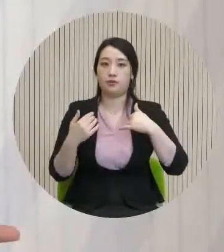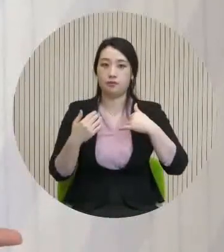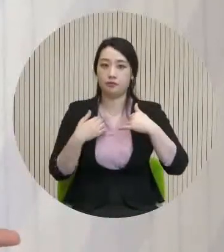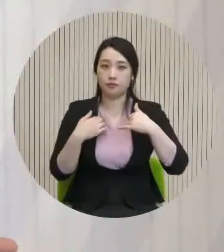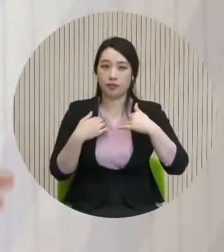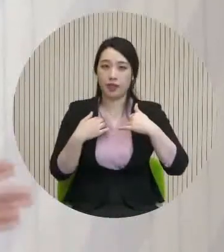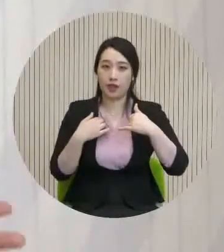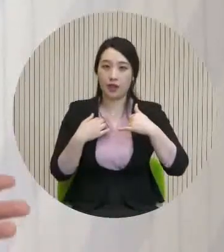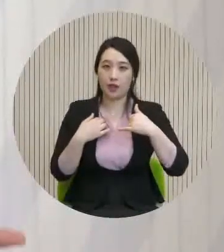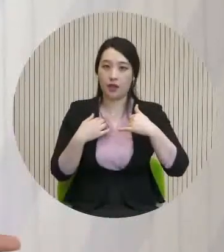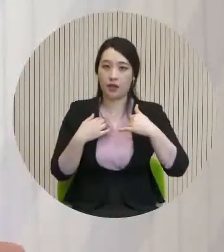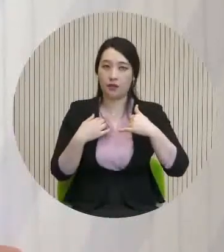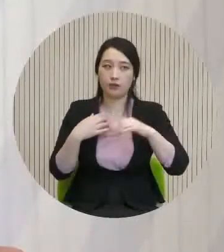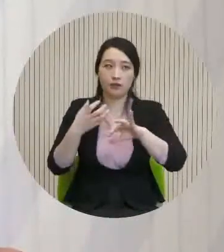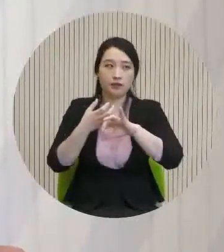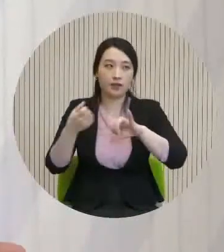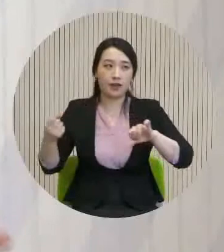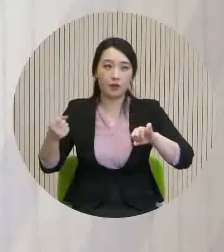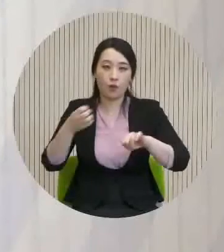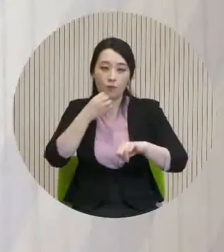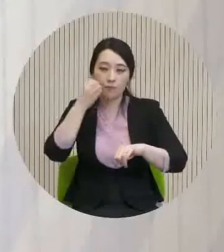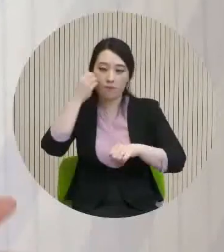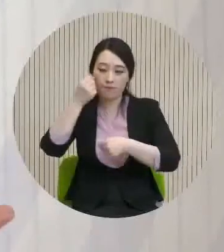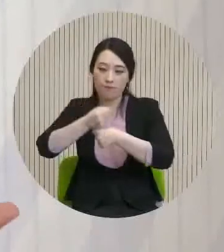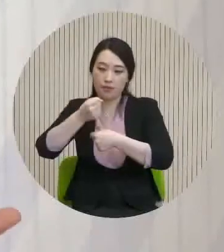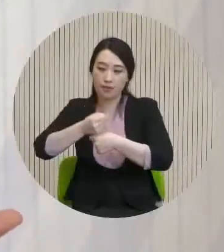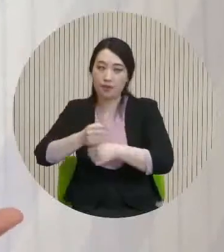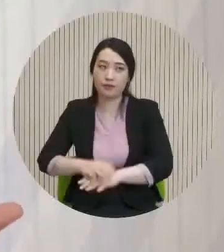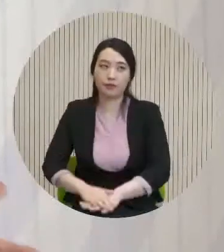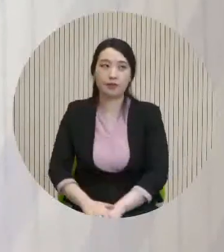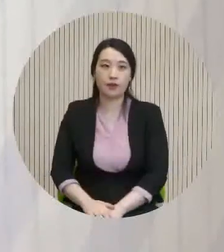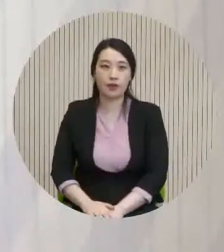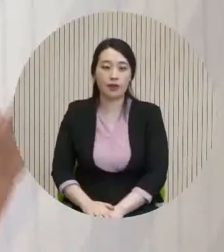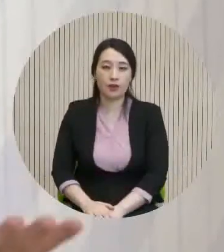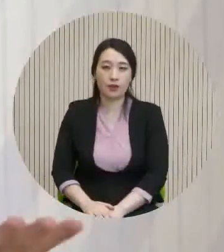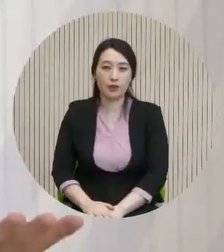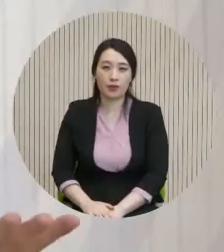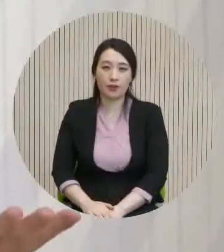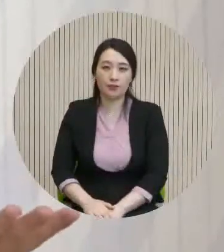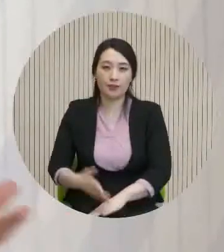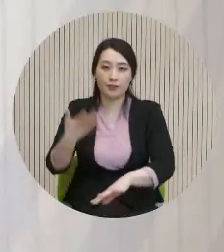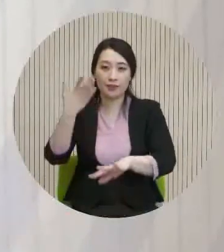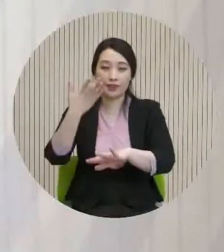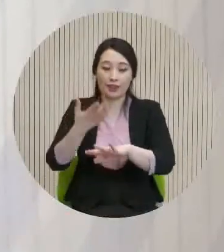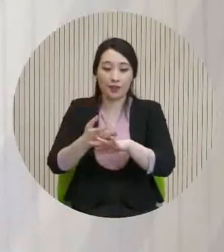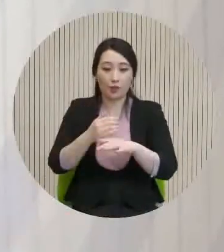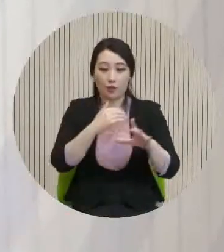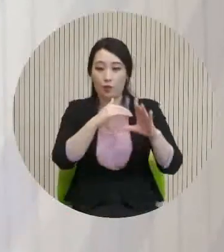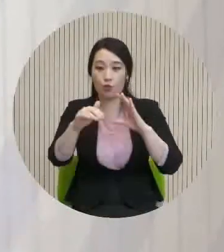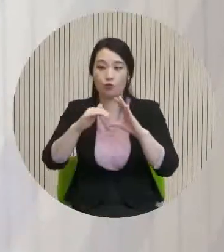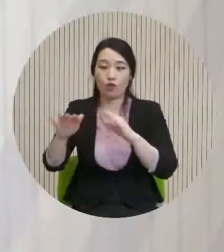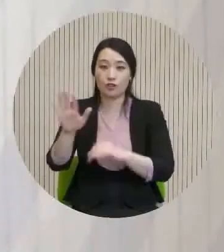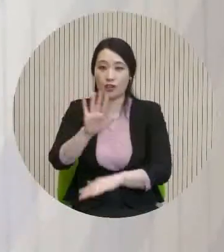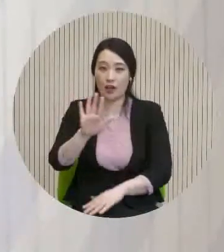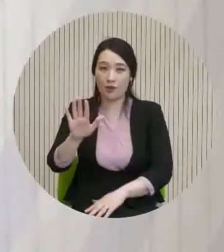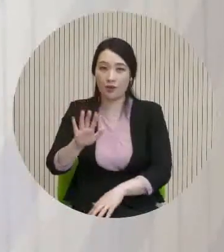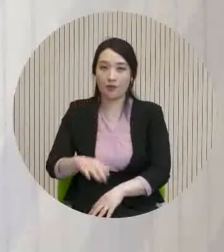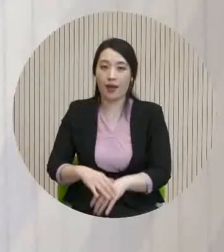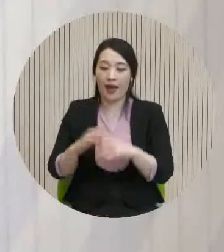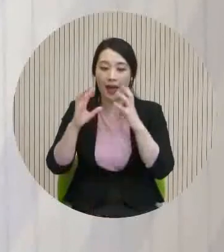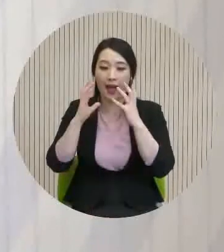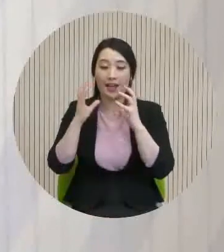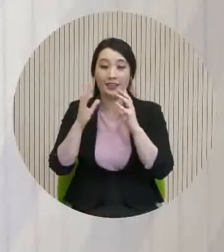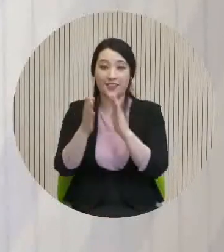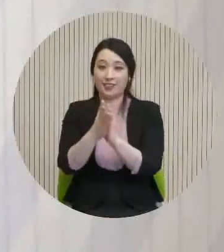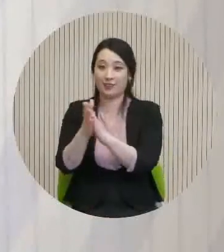we contacted the parents who approached us, and we created the additional Padlet homepage.